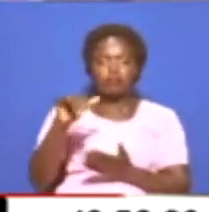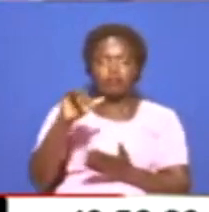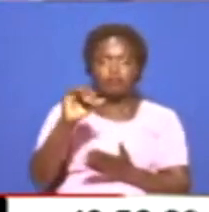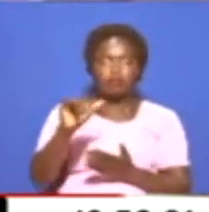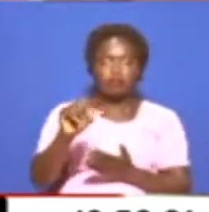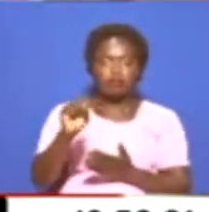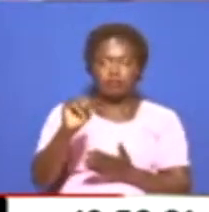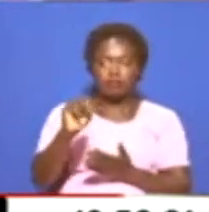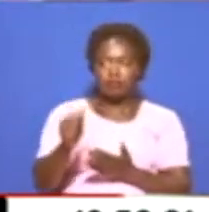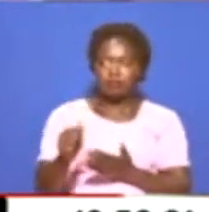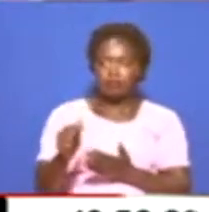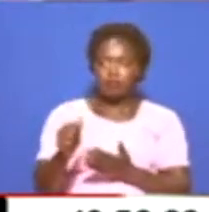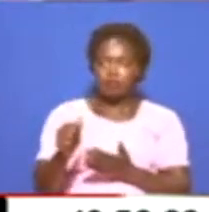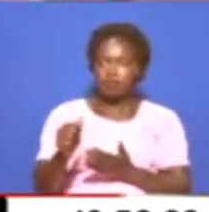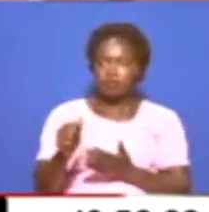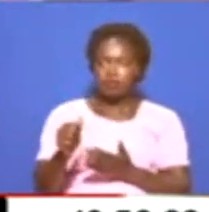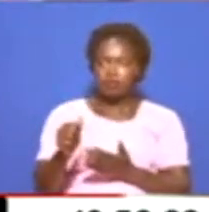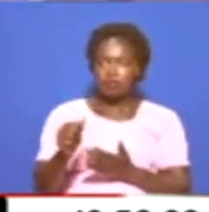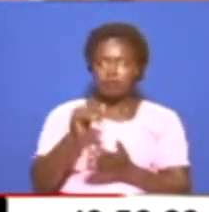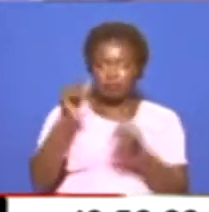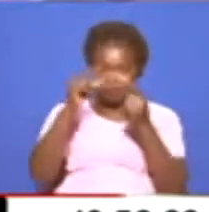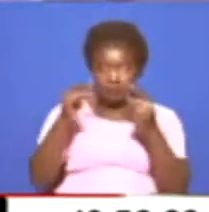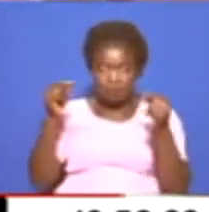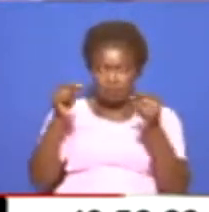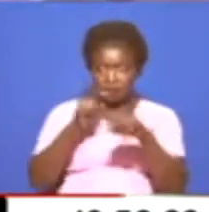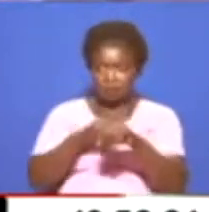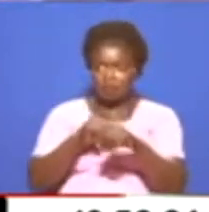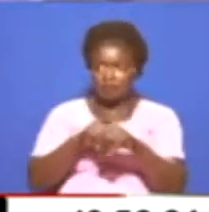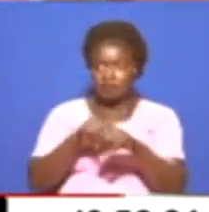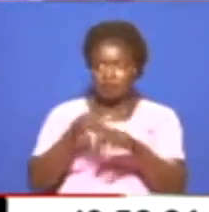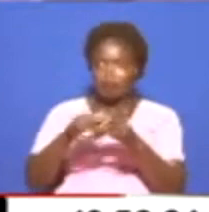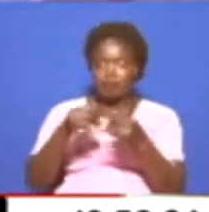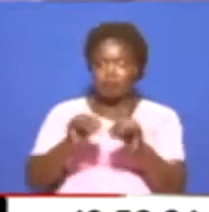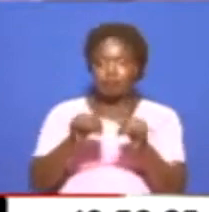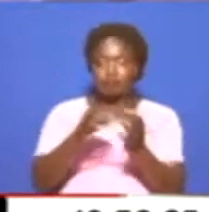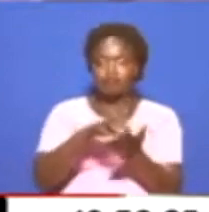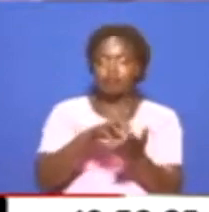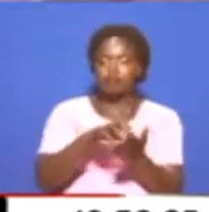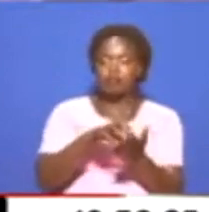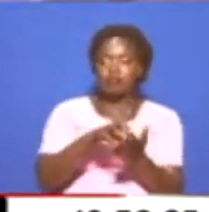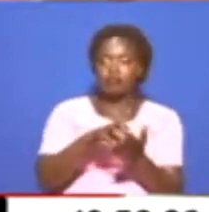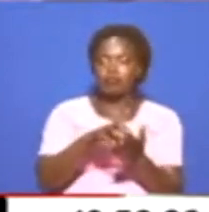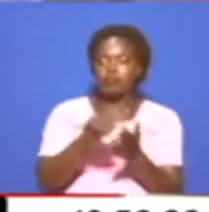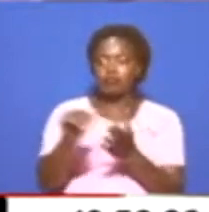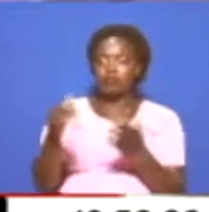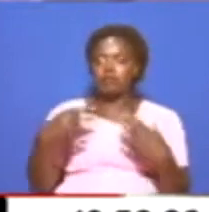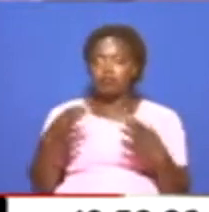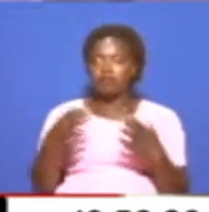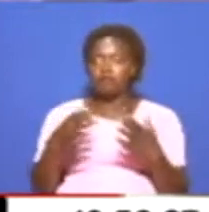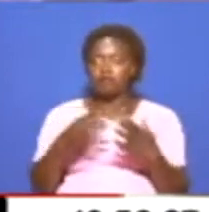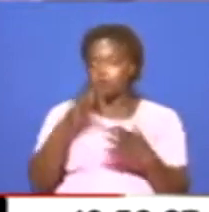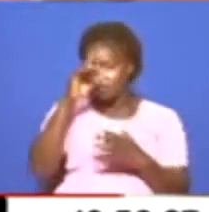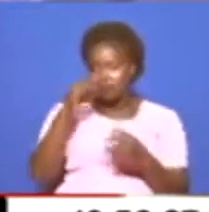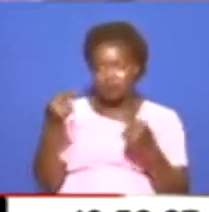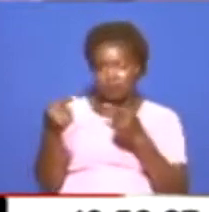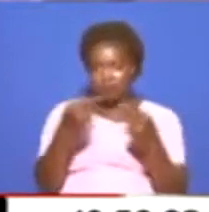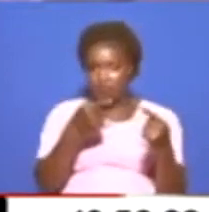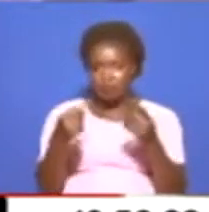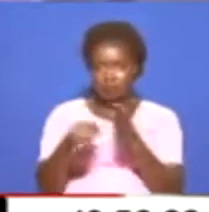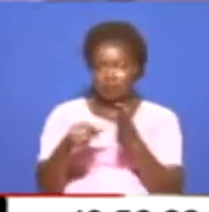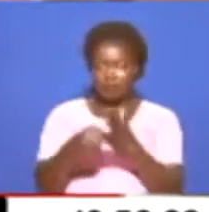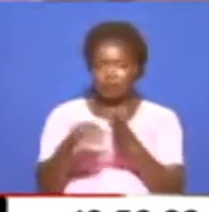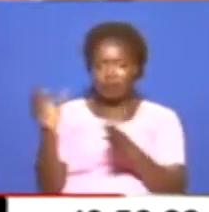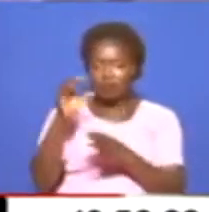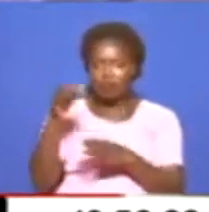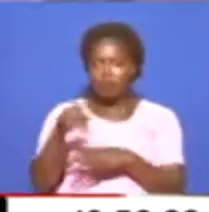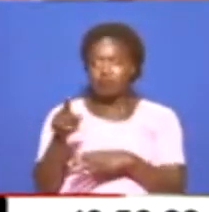the Doge plan of Japan. When it was in its implementation stage, those people were facing serious crisis. The citizens themselves